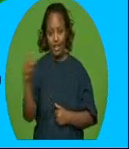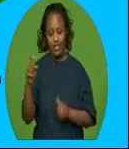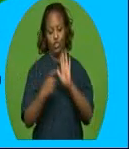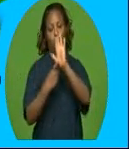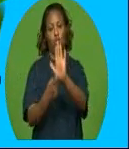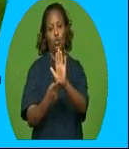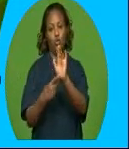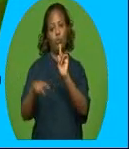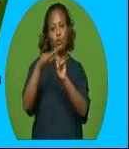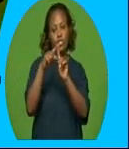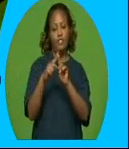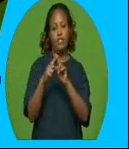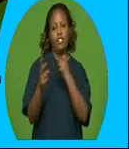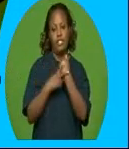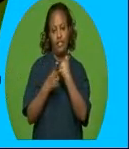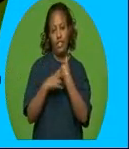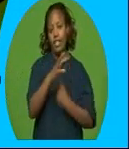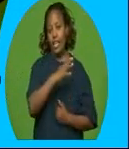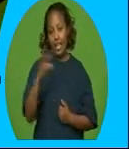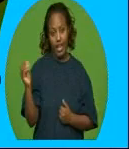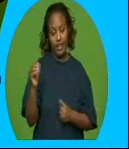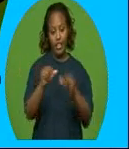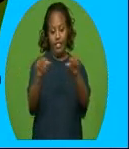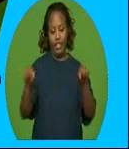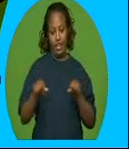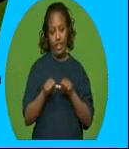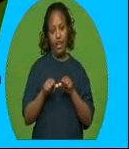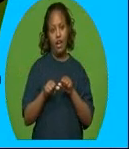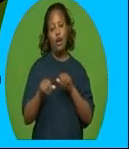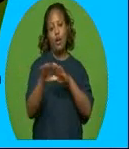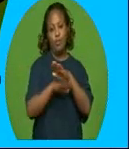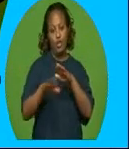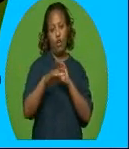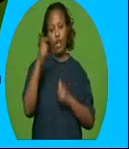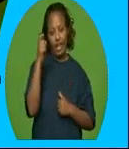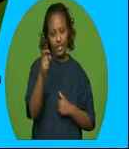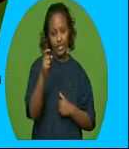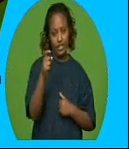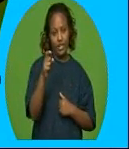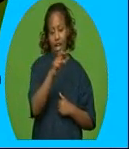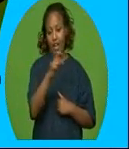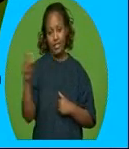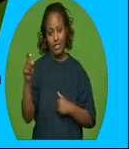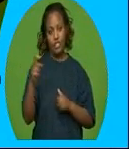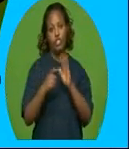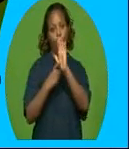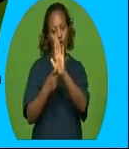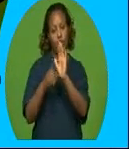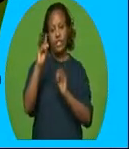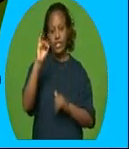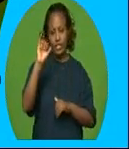x-axis shows positive saving and the area below the x-axis